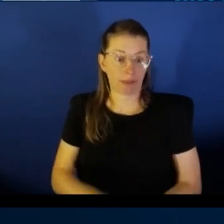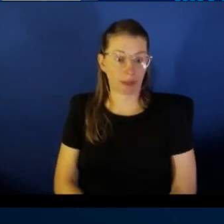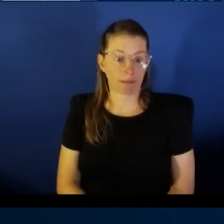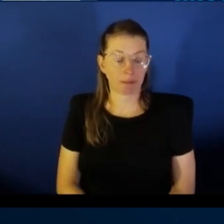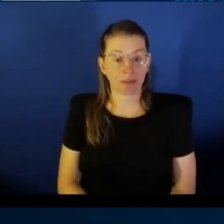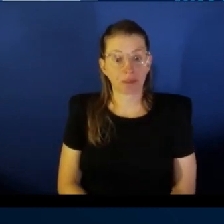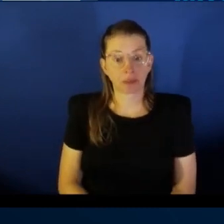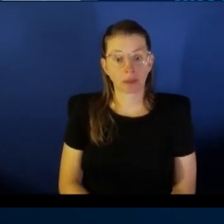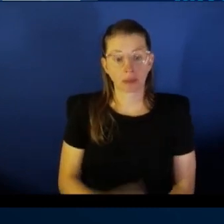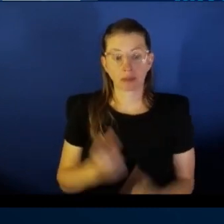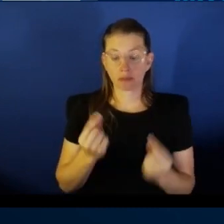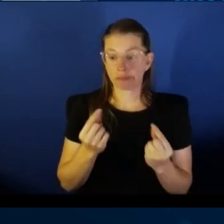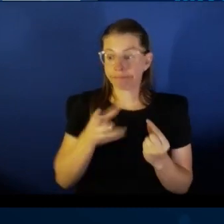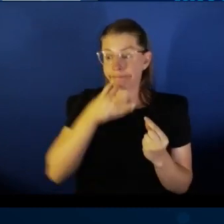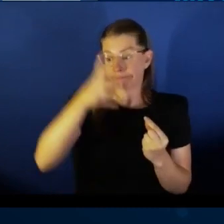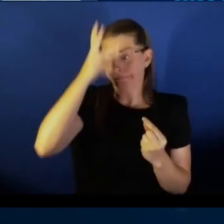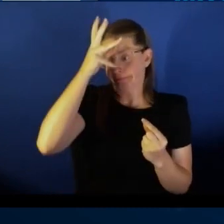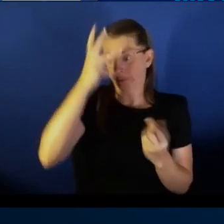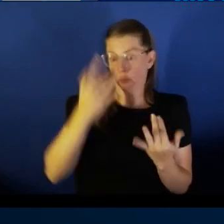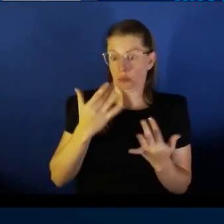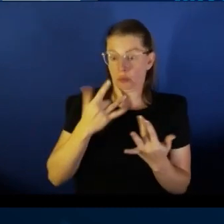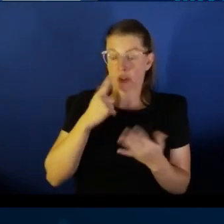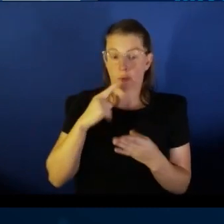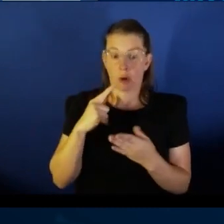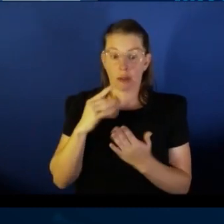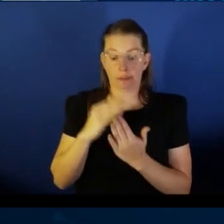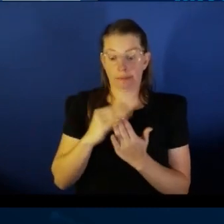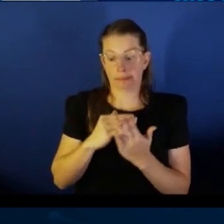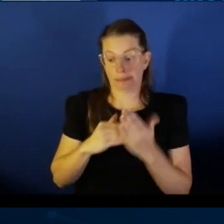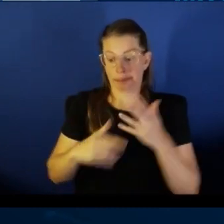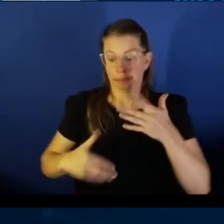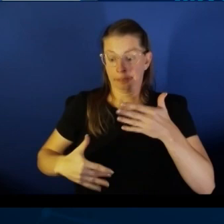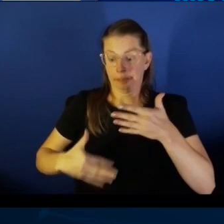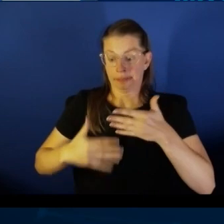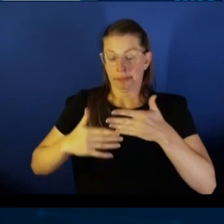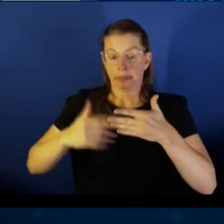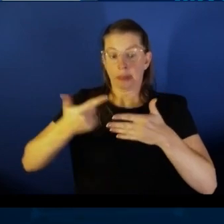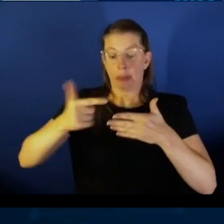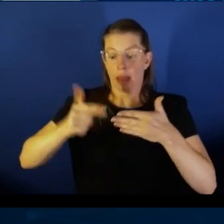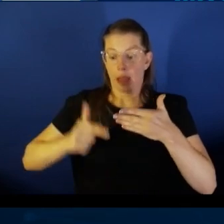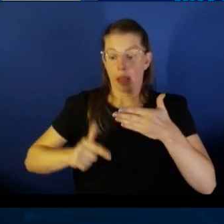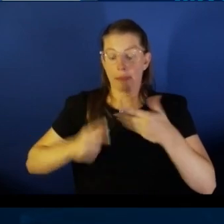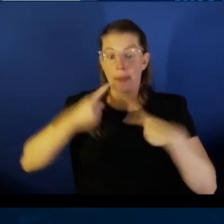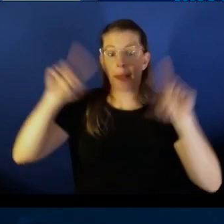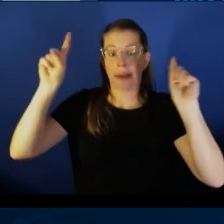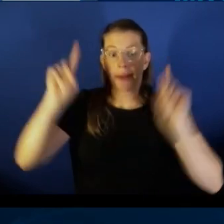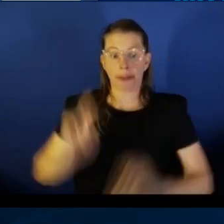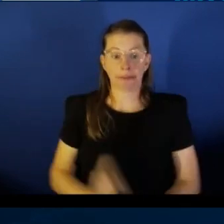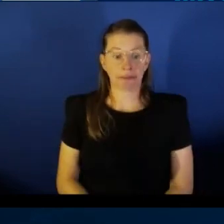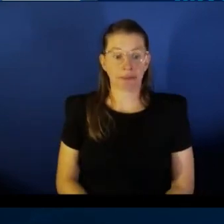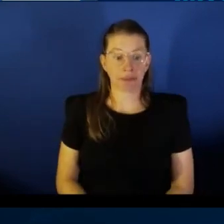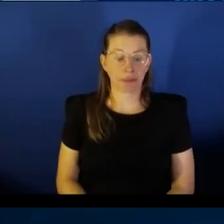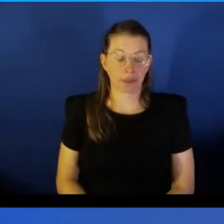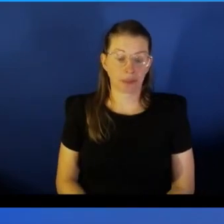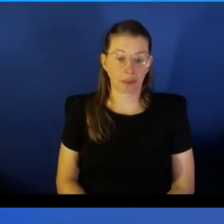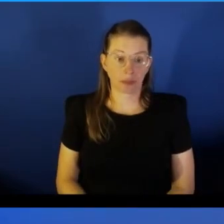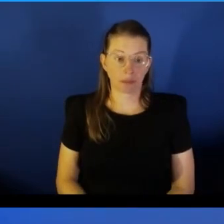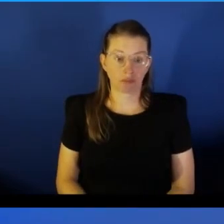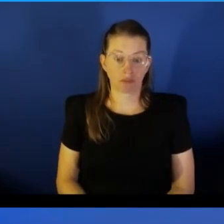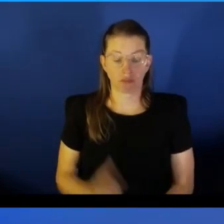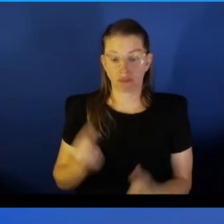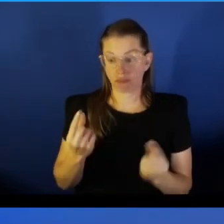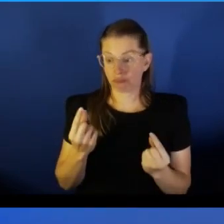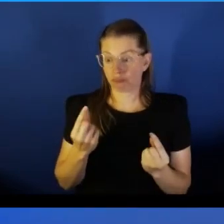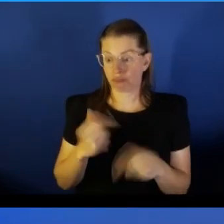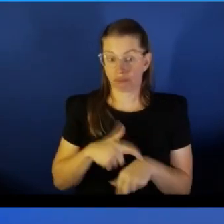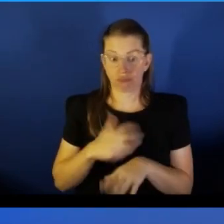list? While the clock is ticking. Yeah, exactly. That clock is ticking on their child. Well, thinking about the services that they can